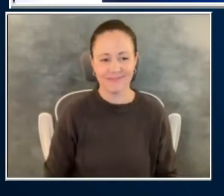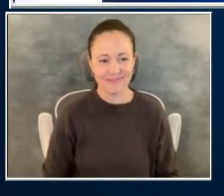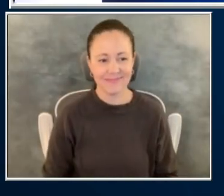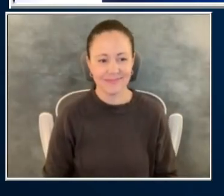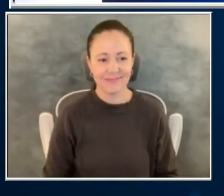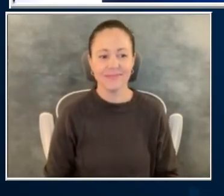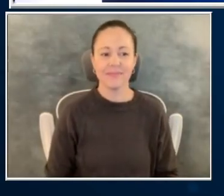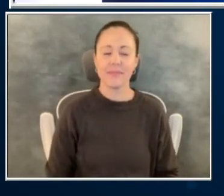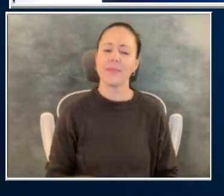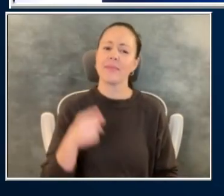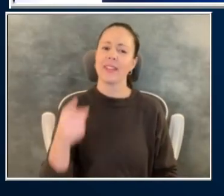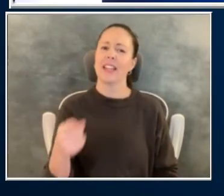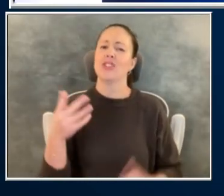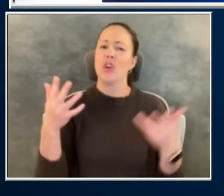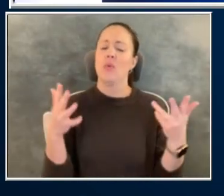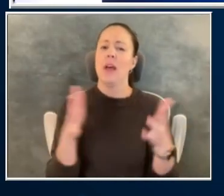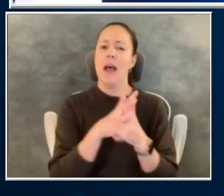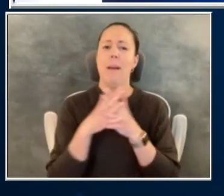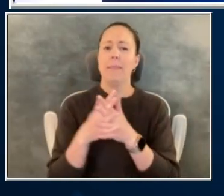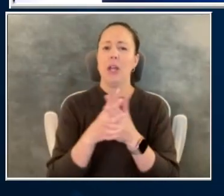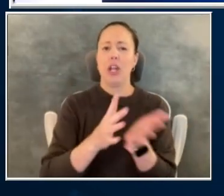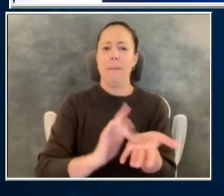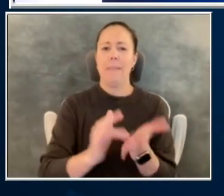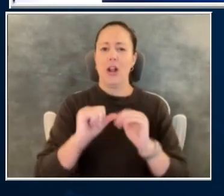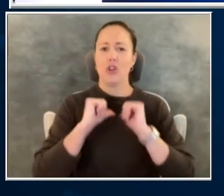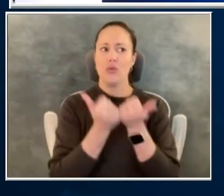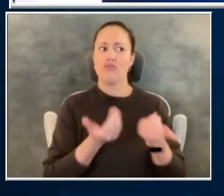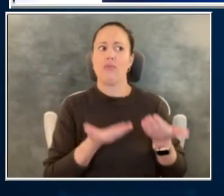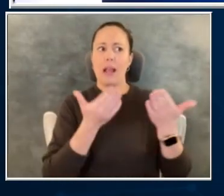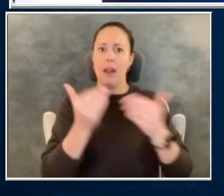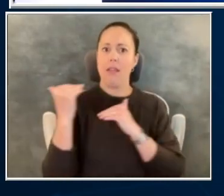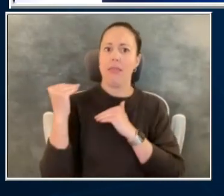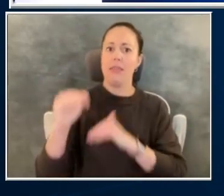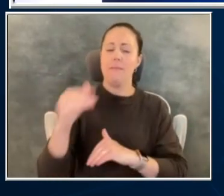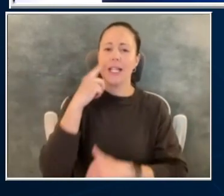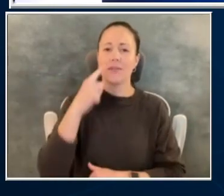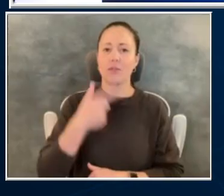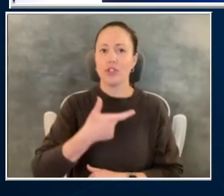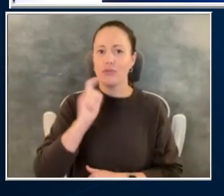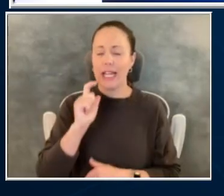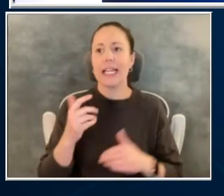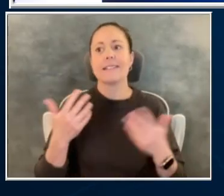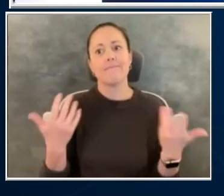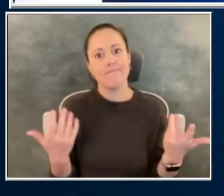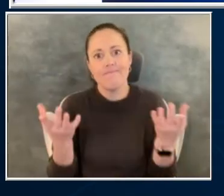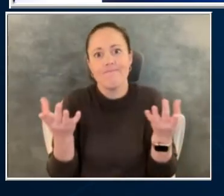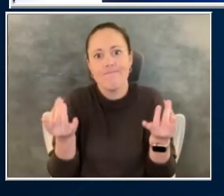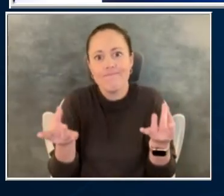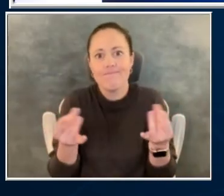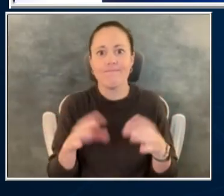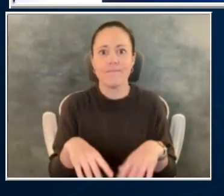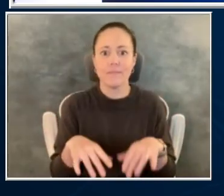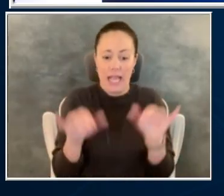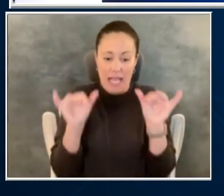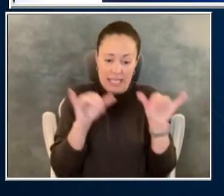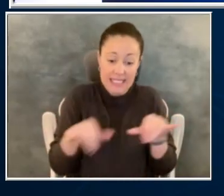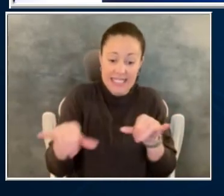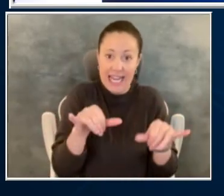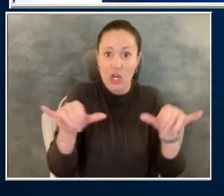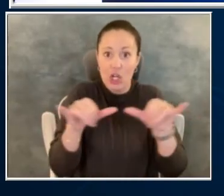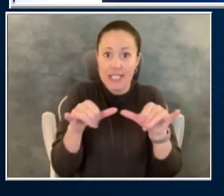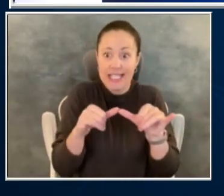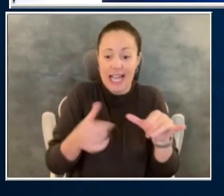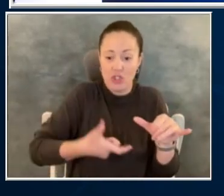on drinking. This is kind of tricky though, because what's considered a standard size drink in the medical